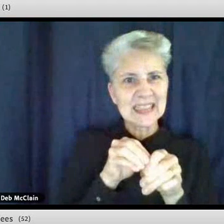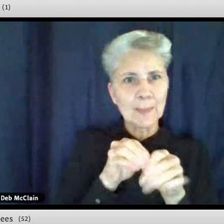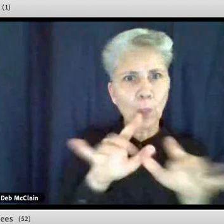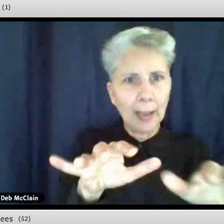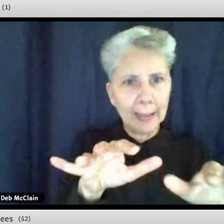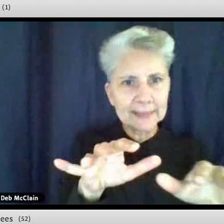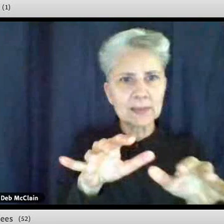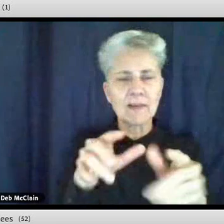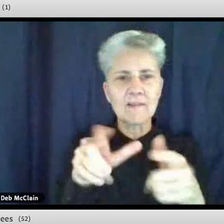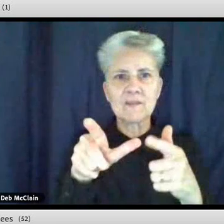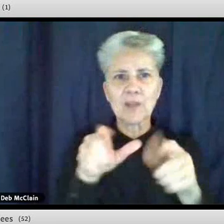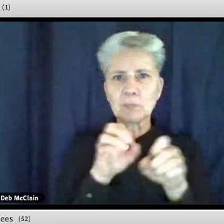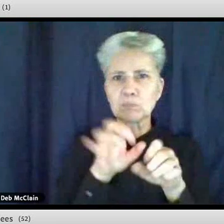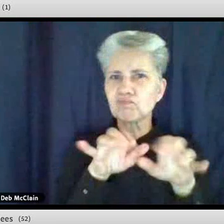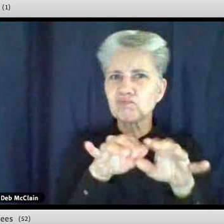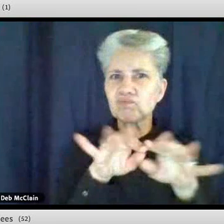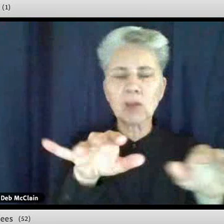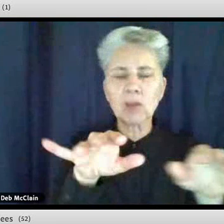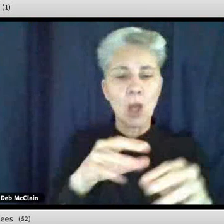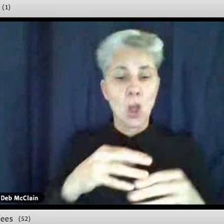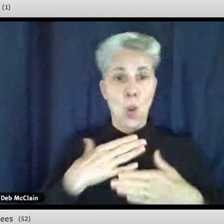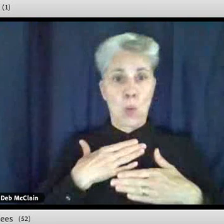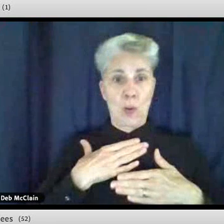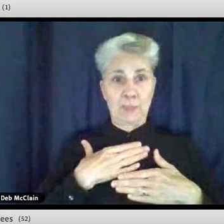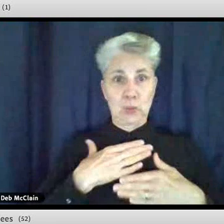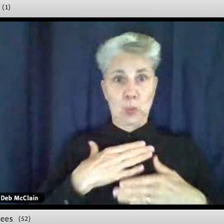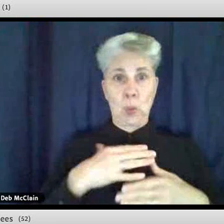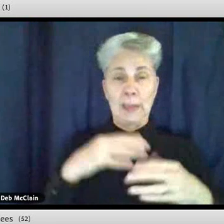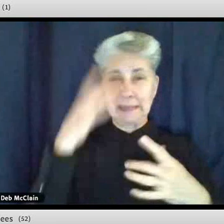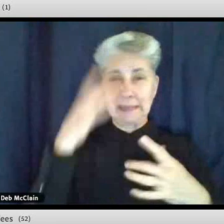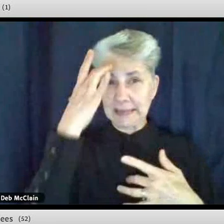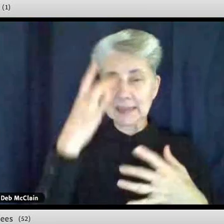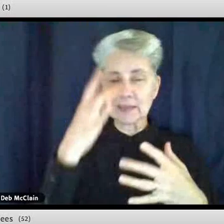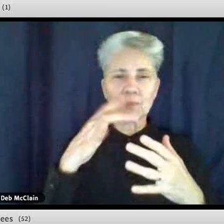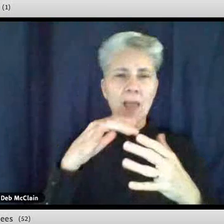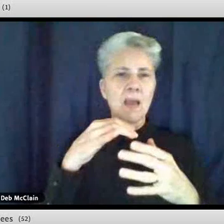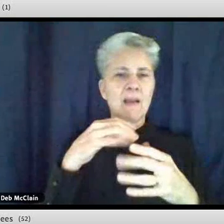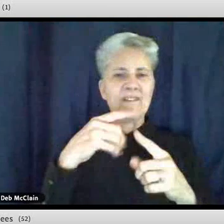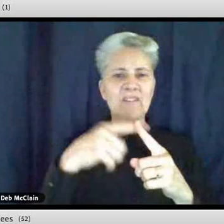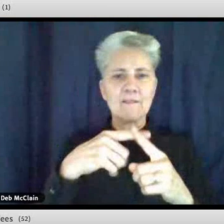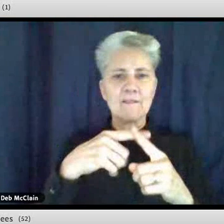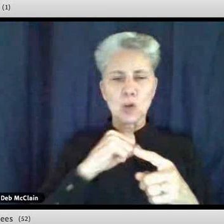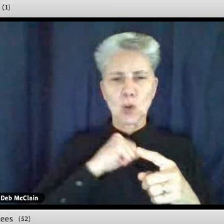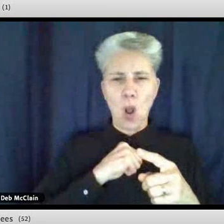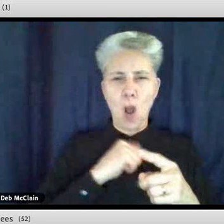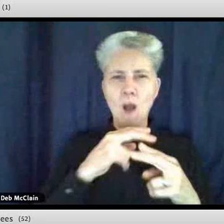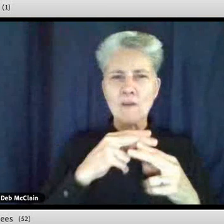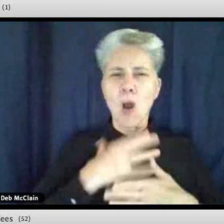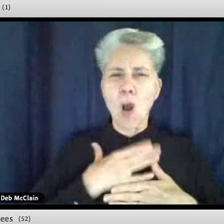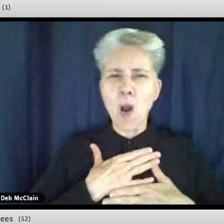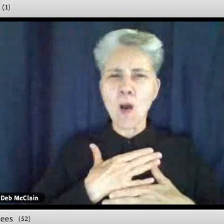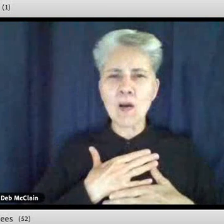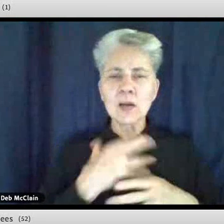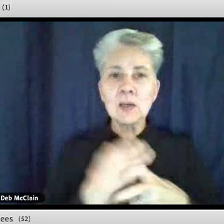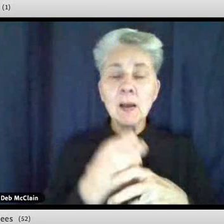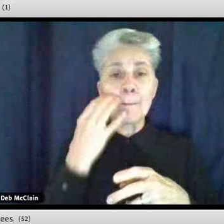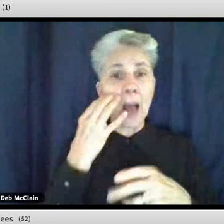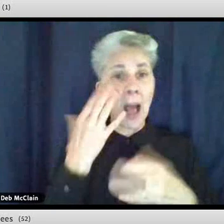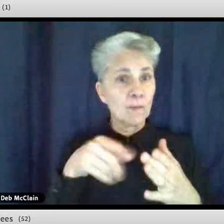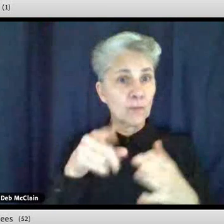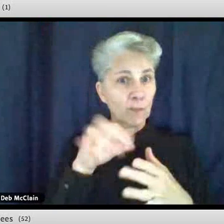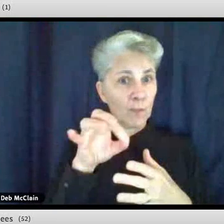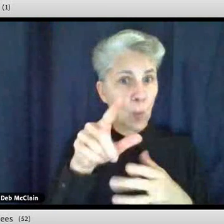It's super infectious. It's a respiratory disease, has fever, cough, shortness of breath. I don't know about you guys in